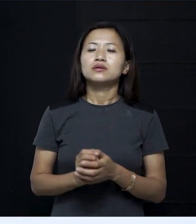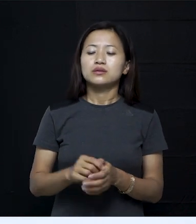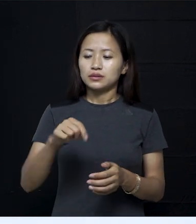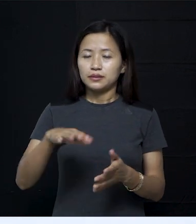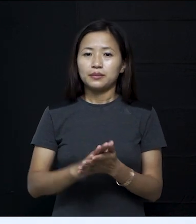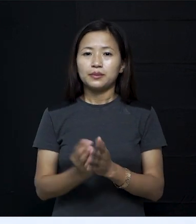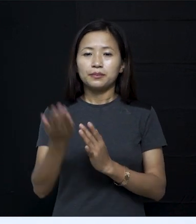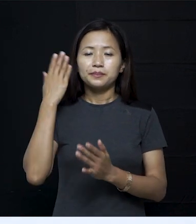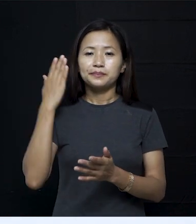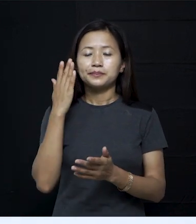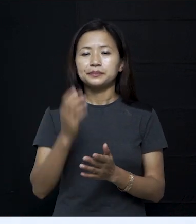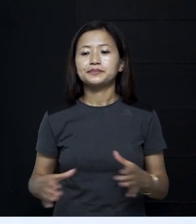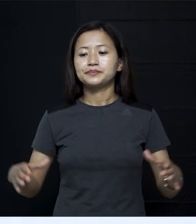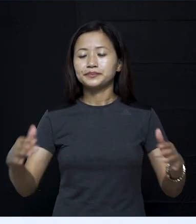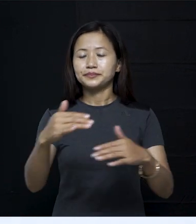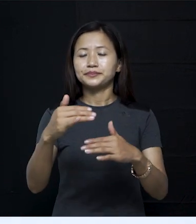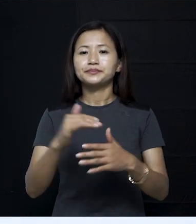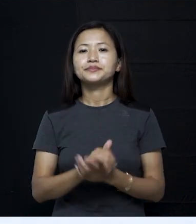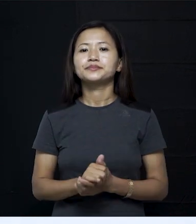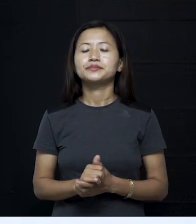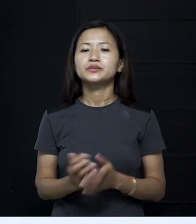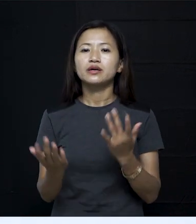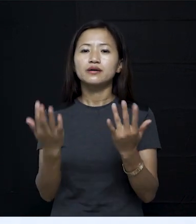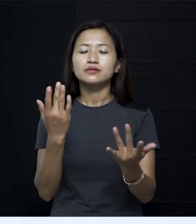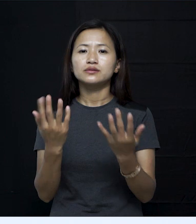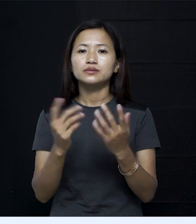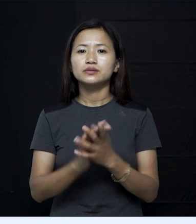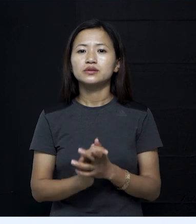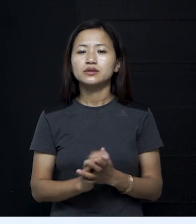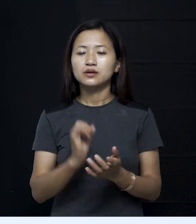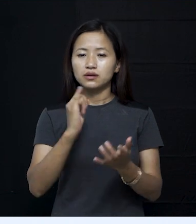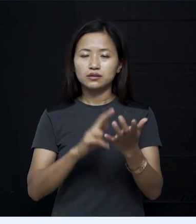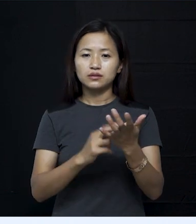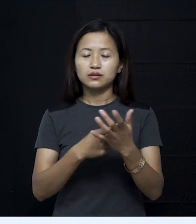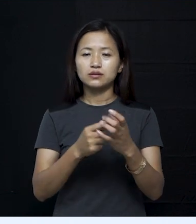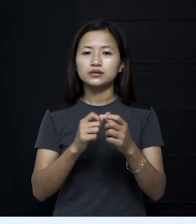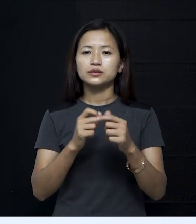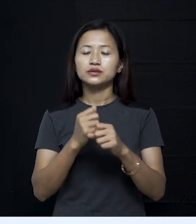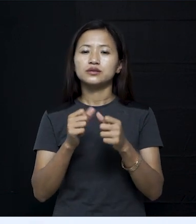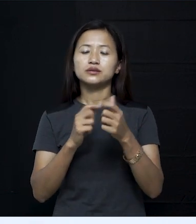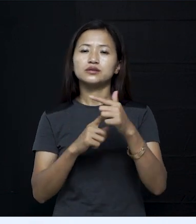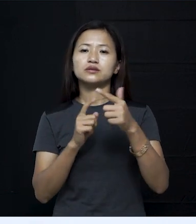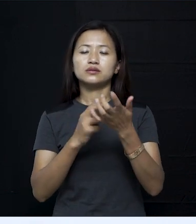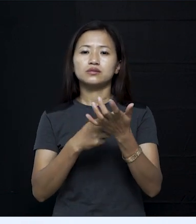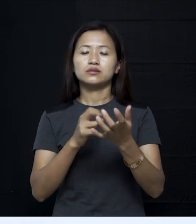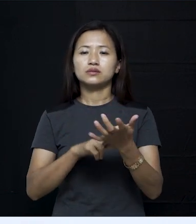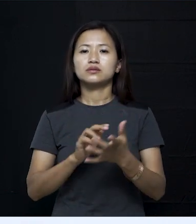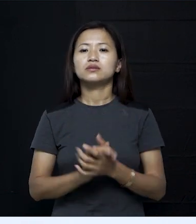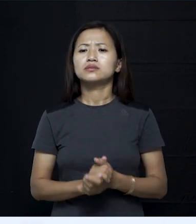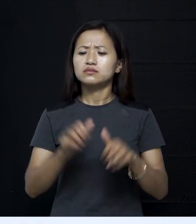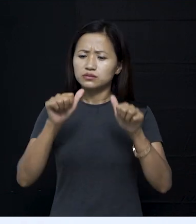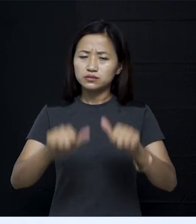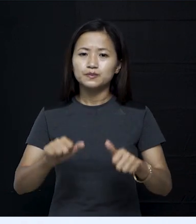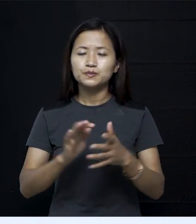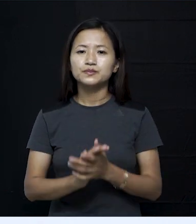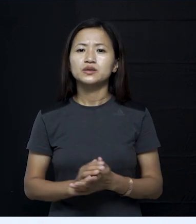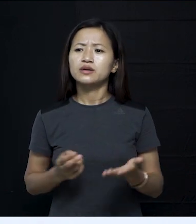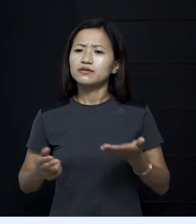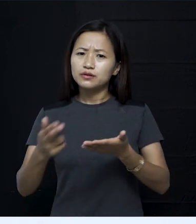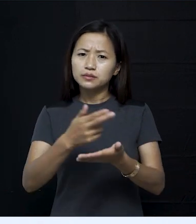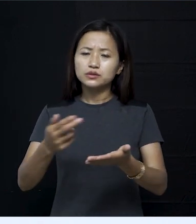been practicing terrace cultivation, then this June cultivation. So because of that, now also we still practice that,